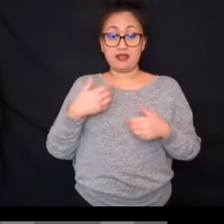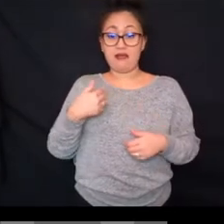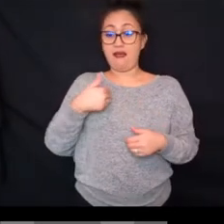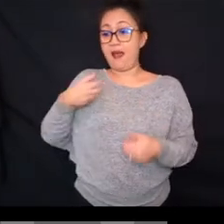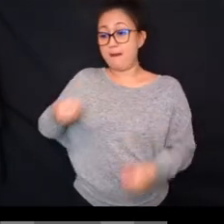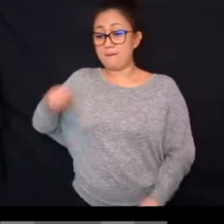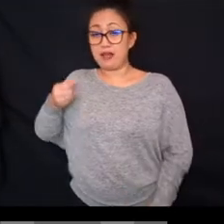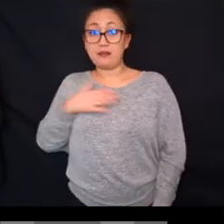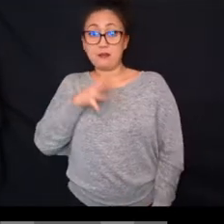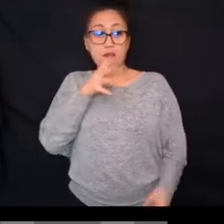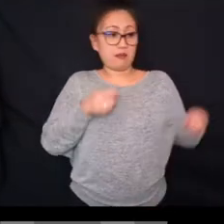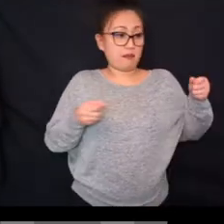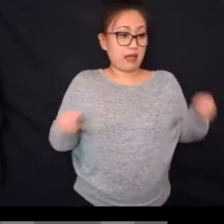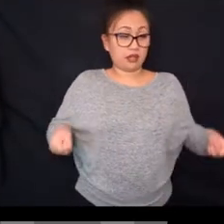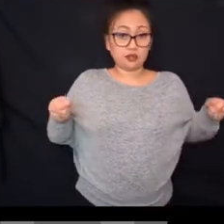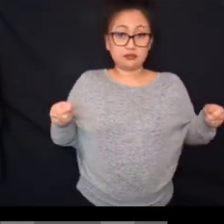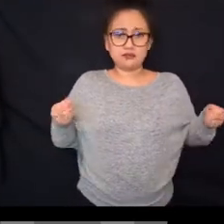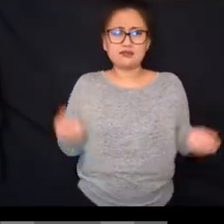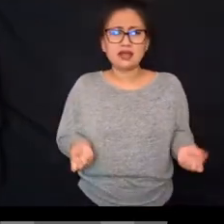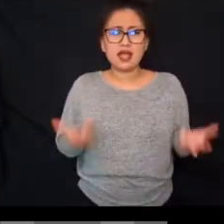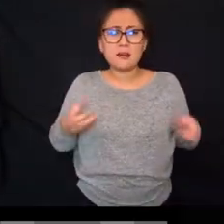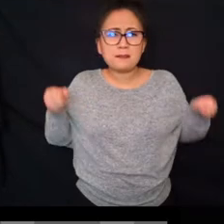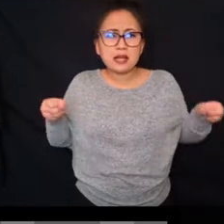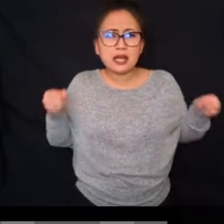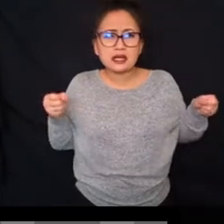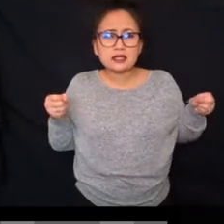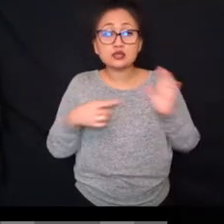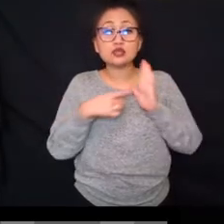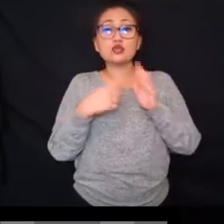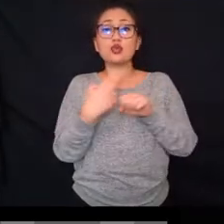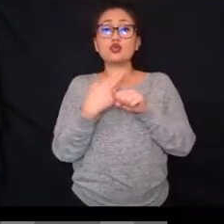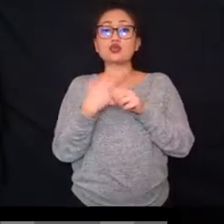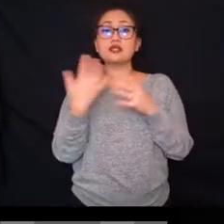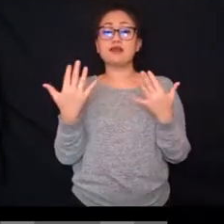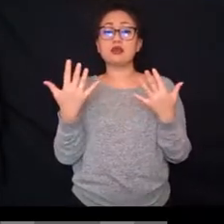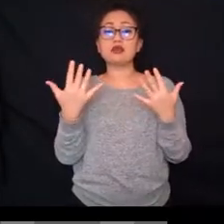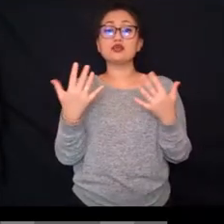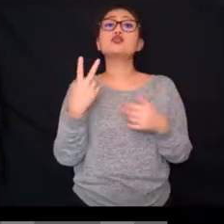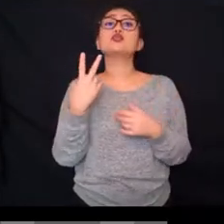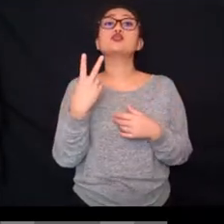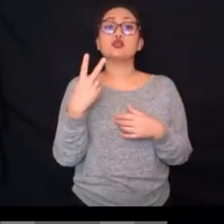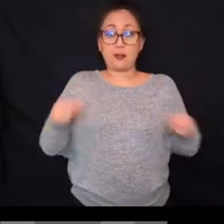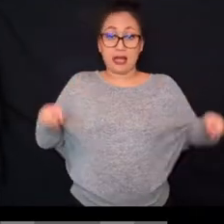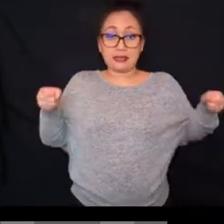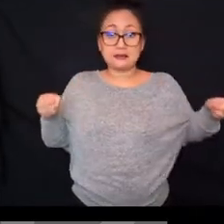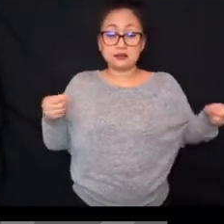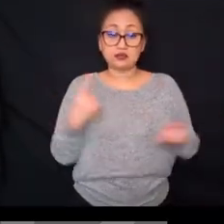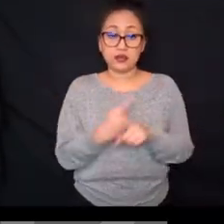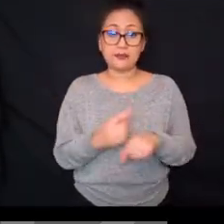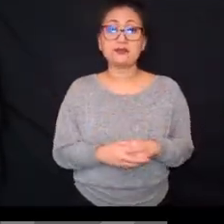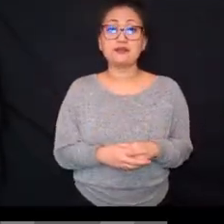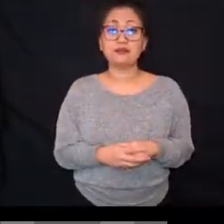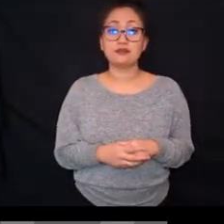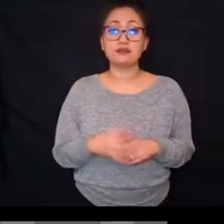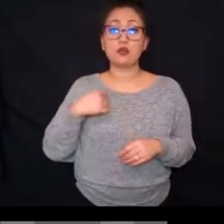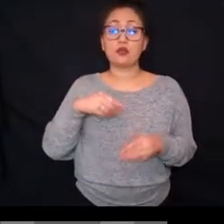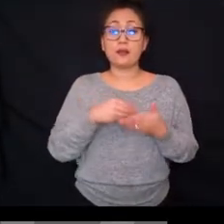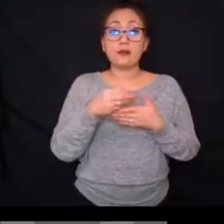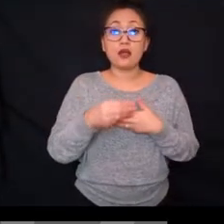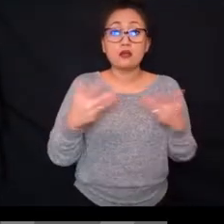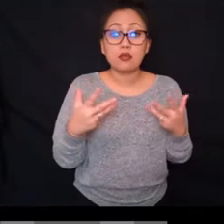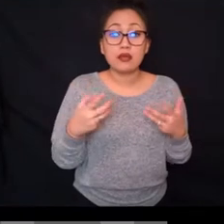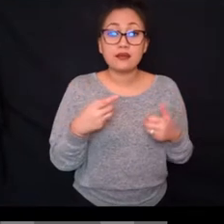sack. Okay? How many sacks did we have? Show me with your fingers how many sacks we had. We had 2 sacks. We bought, watch this, we bought